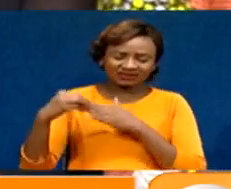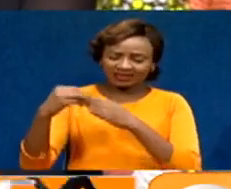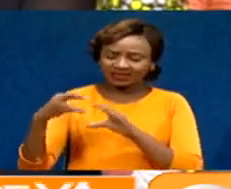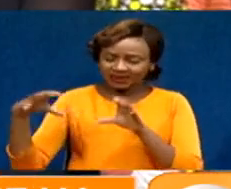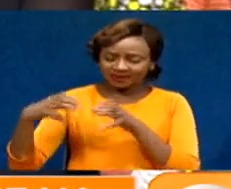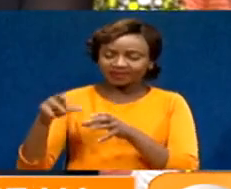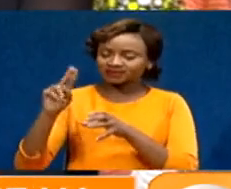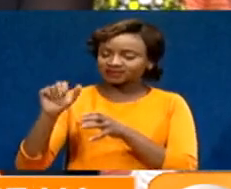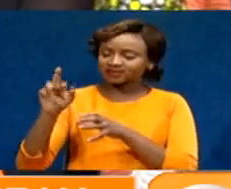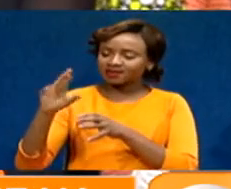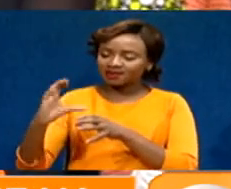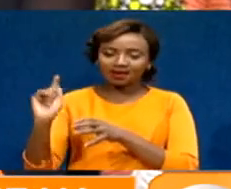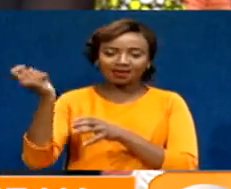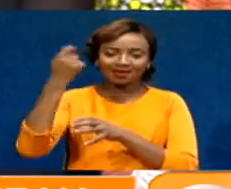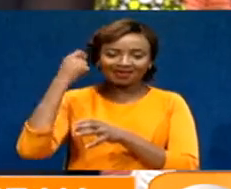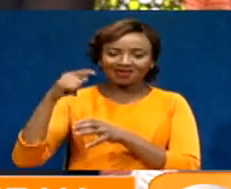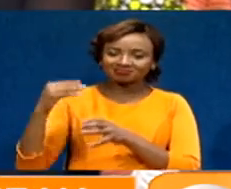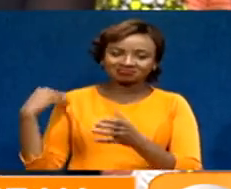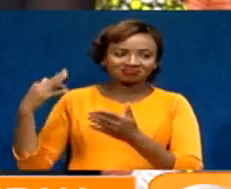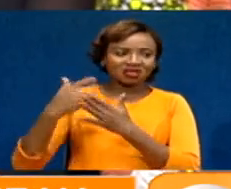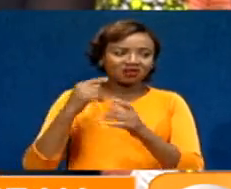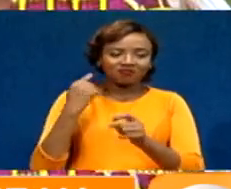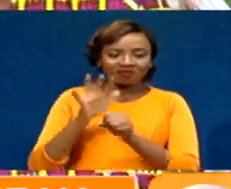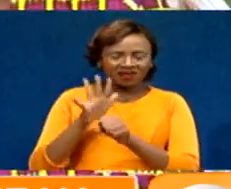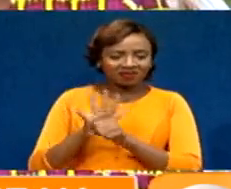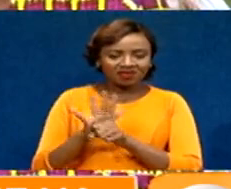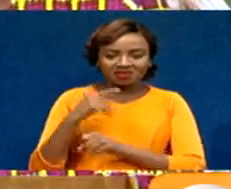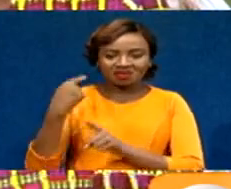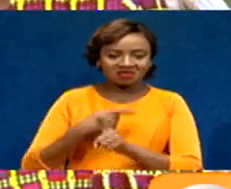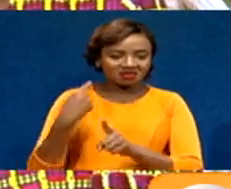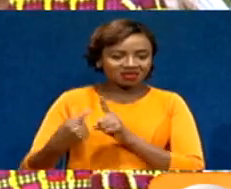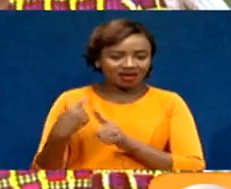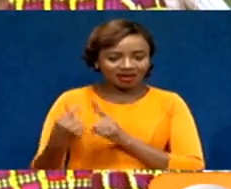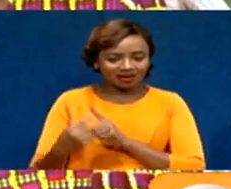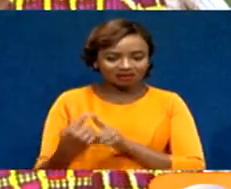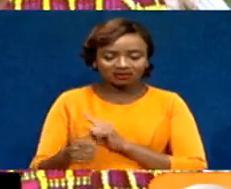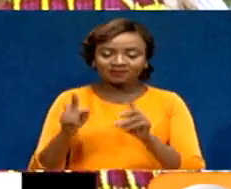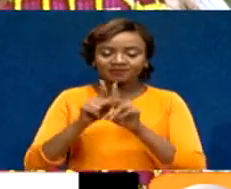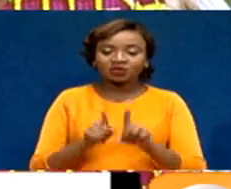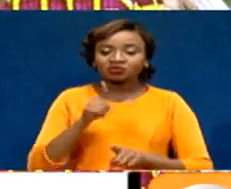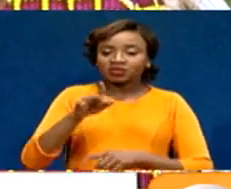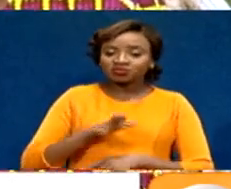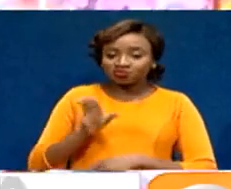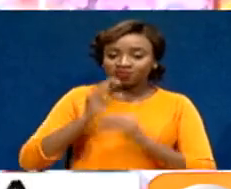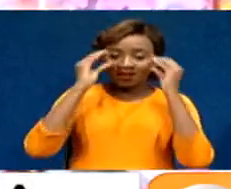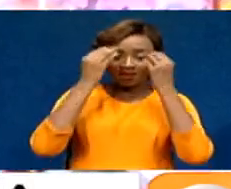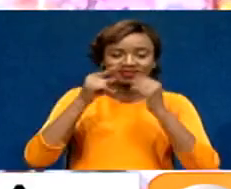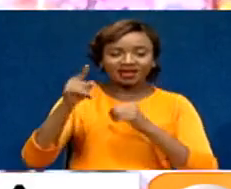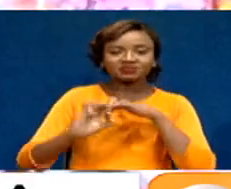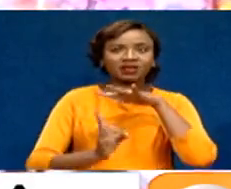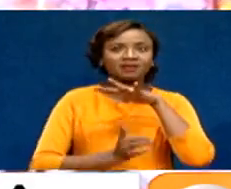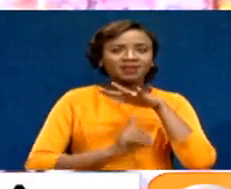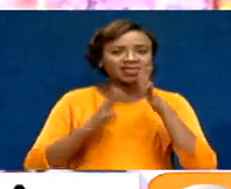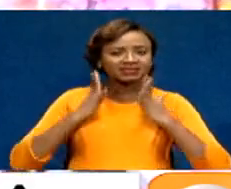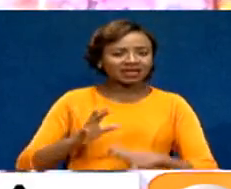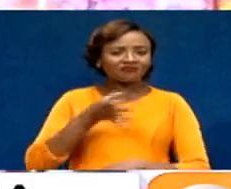years, and you never heard of any infighting. Martha has been the minister for water.